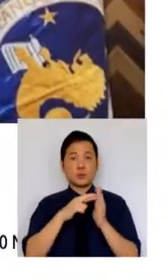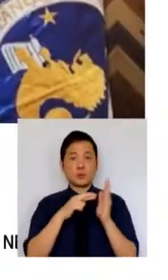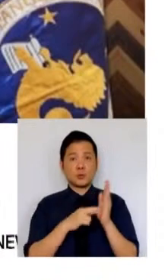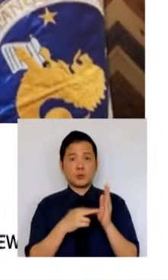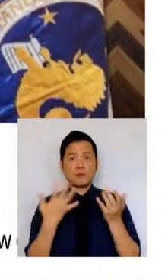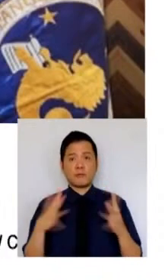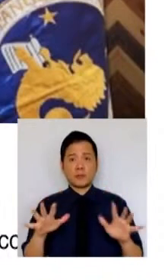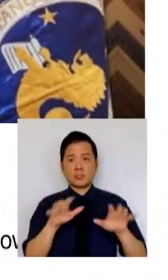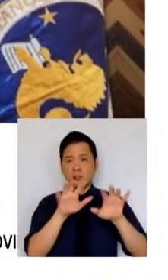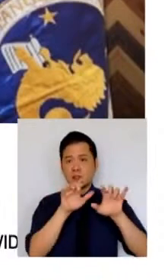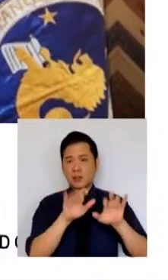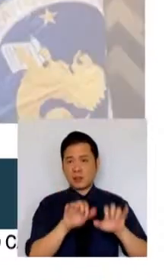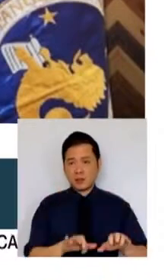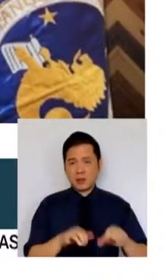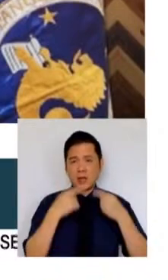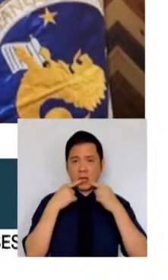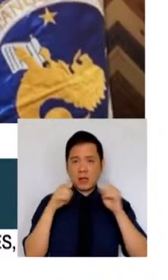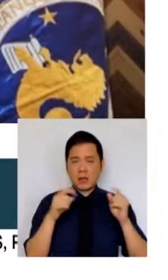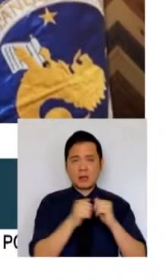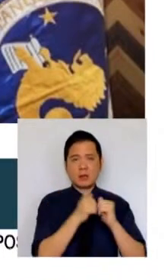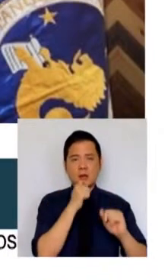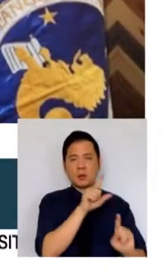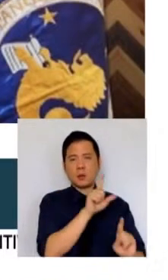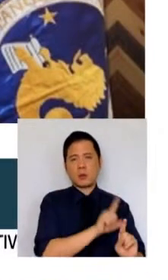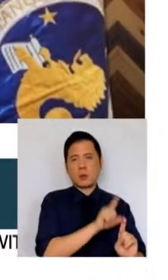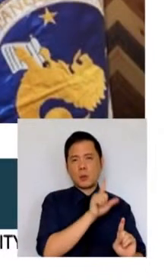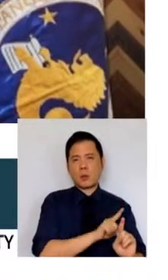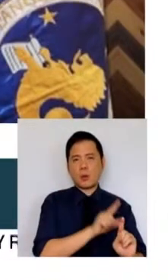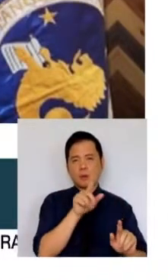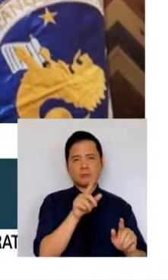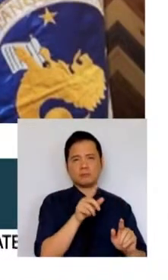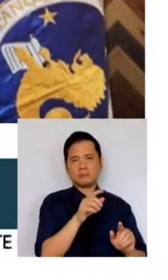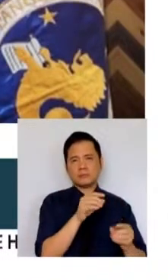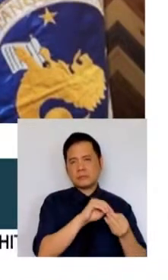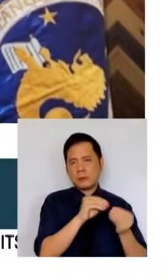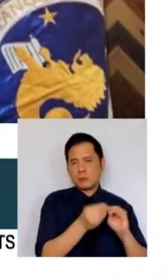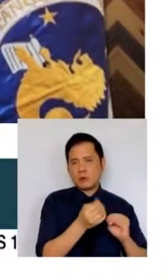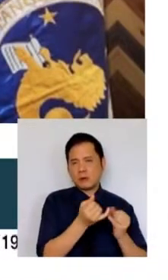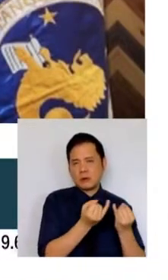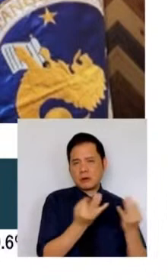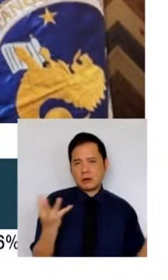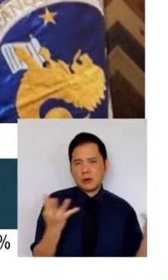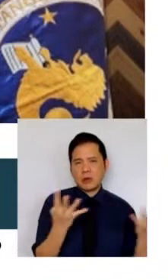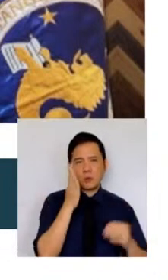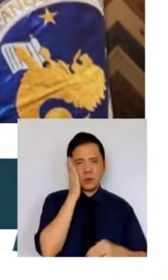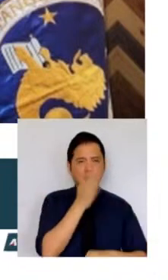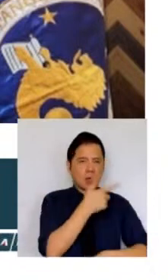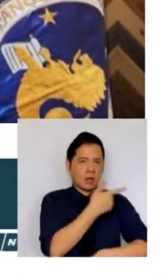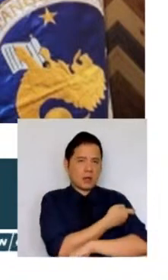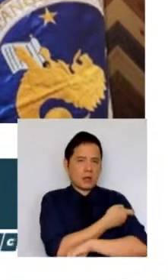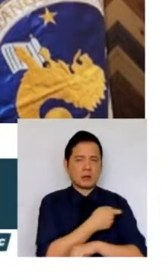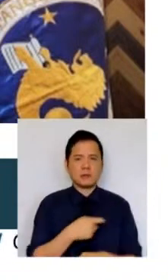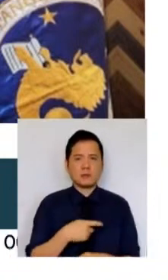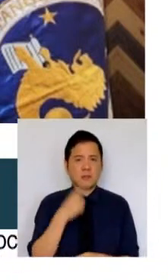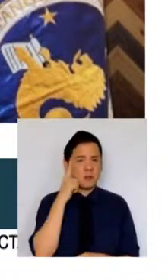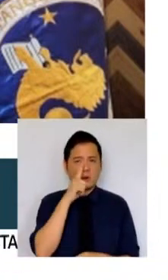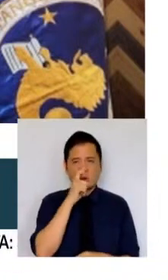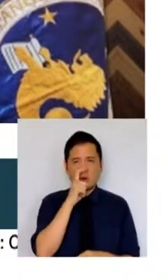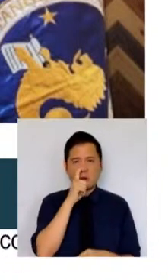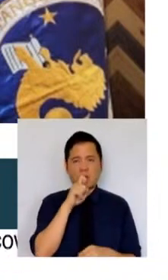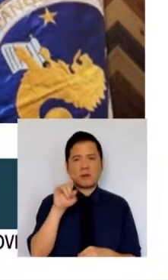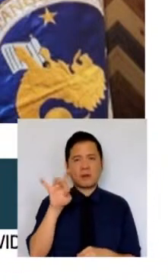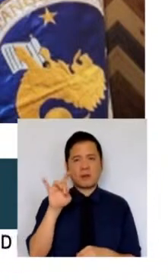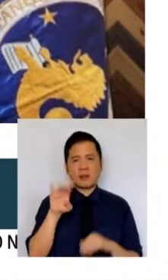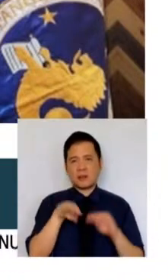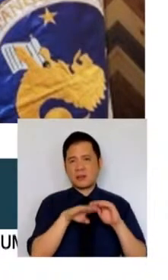time na mababa pa yung vaccination natin. During that time, hindi pa natin nababakunahan yung below 18. But right now, things are